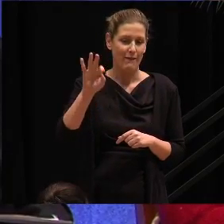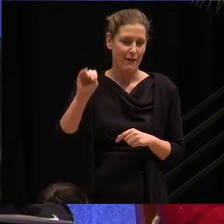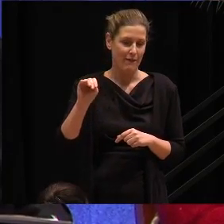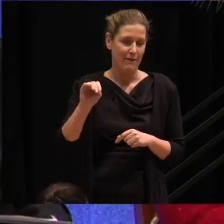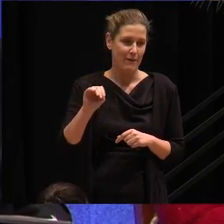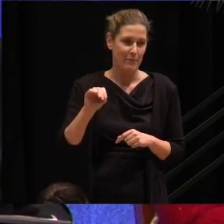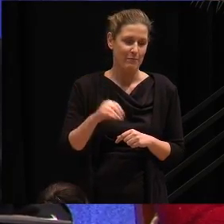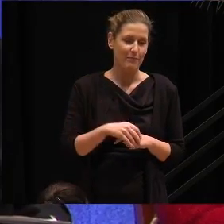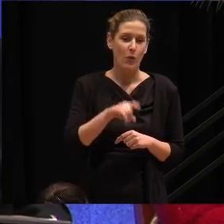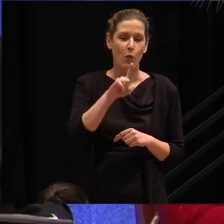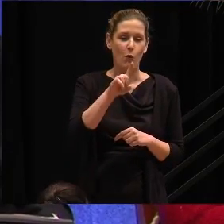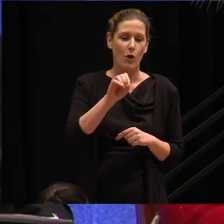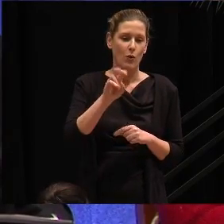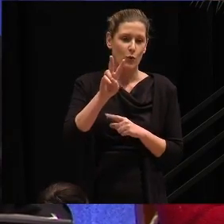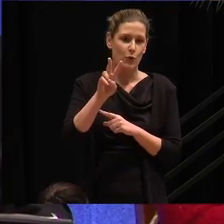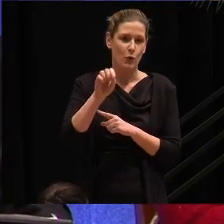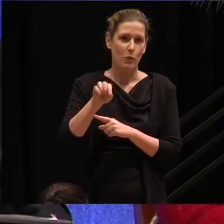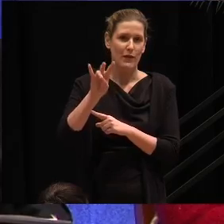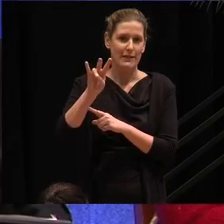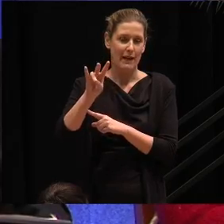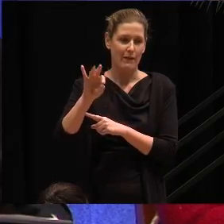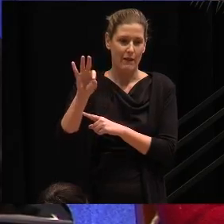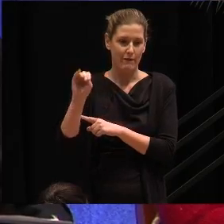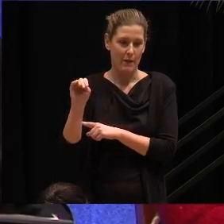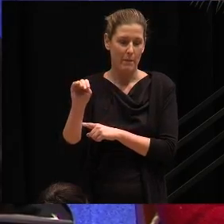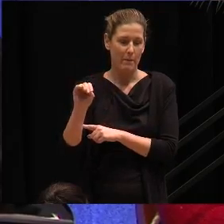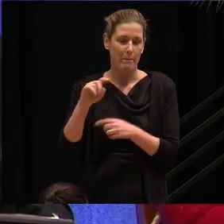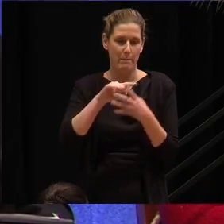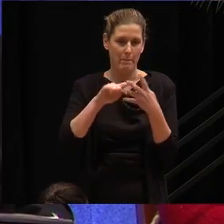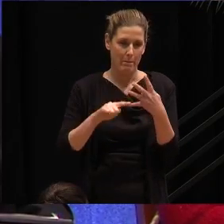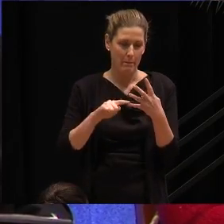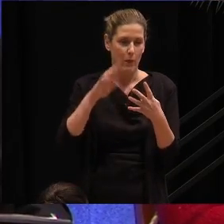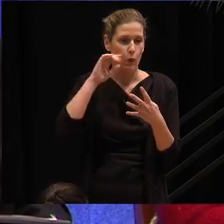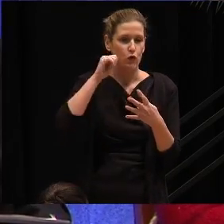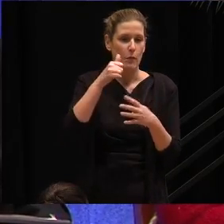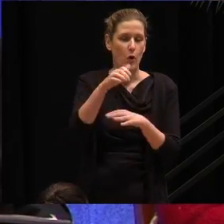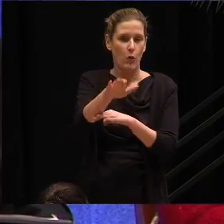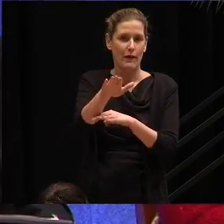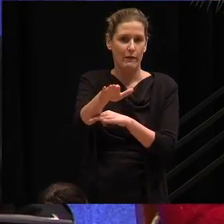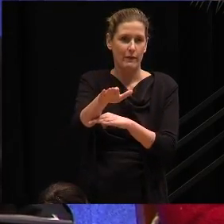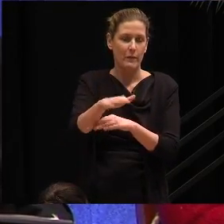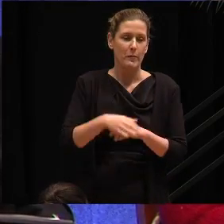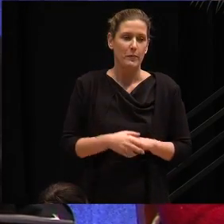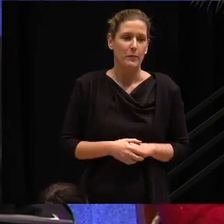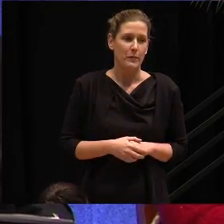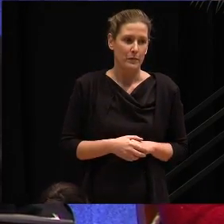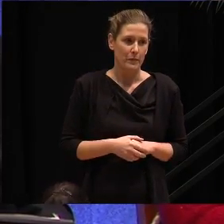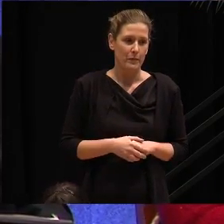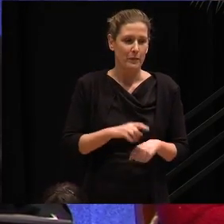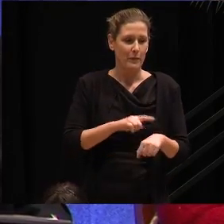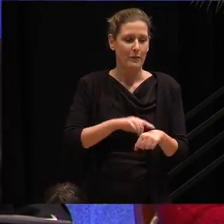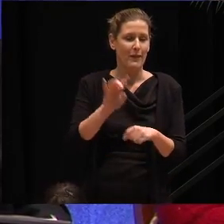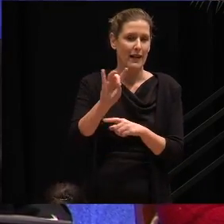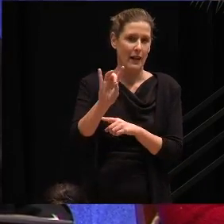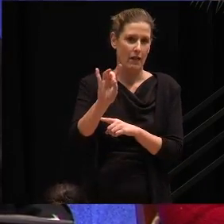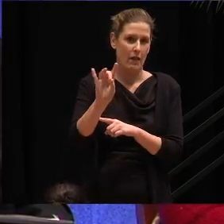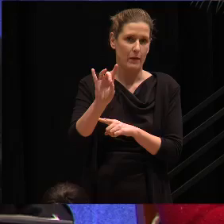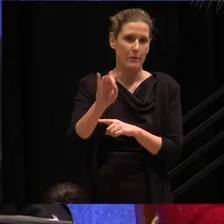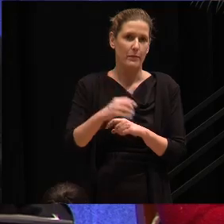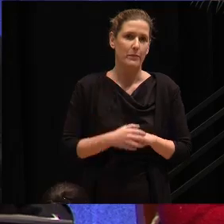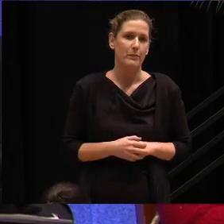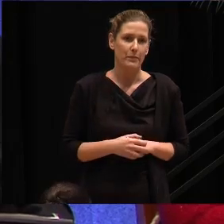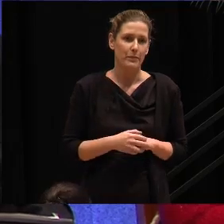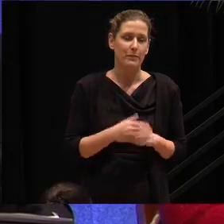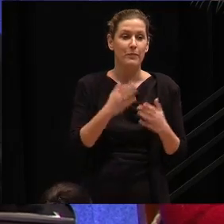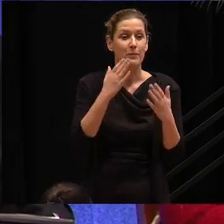FM, and 102.7 FM. Again, that'll be tomorrow evening at 8 p.m.